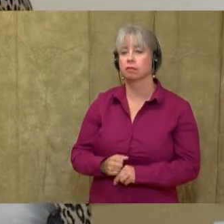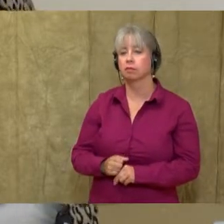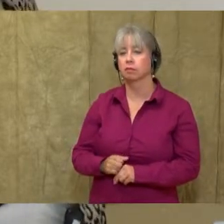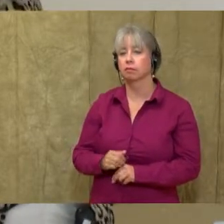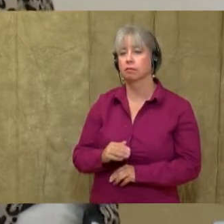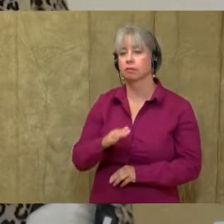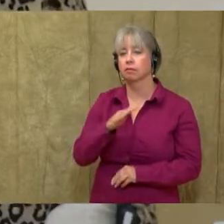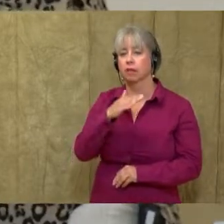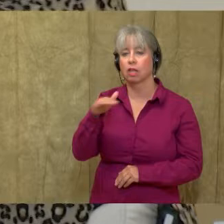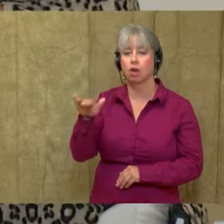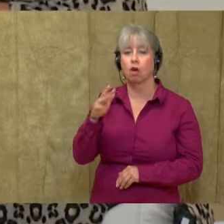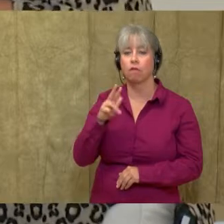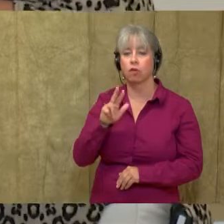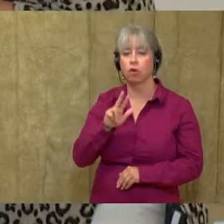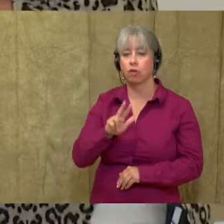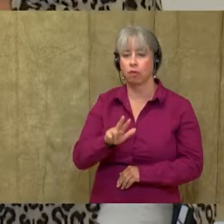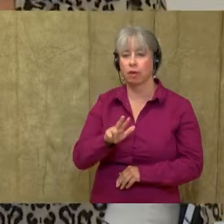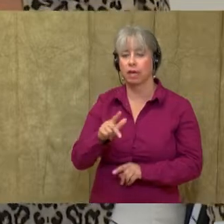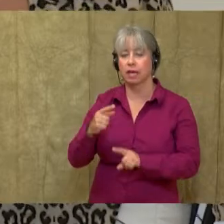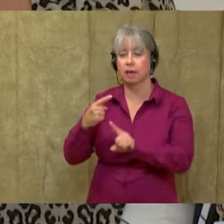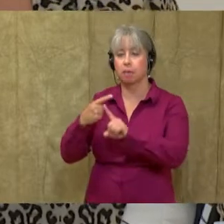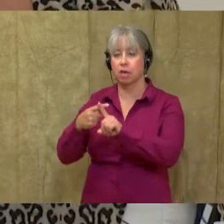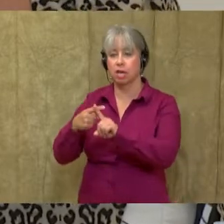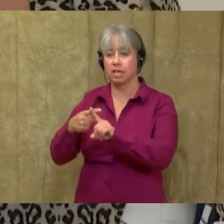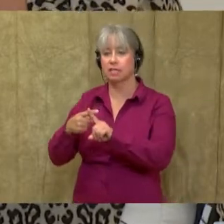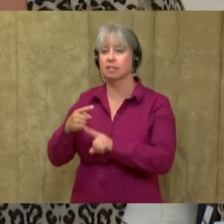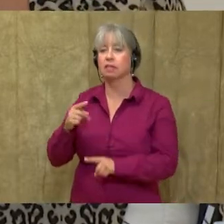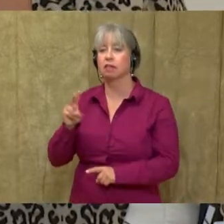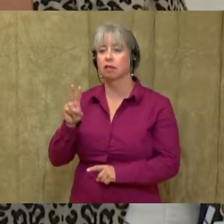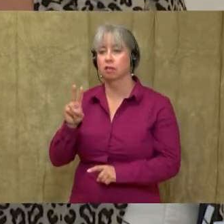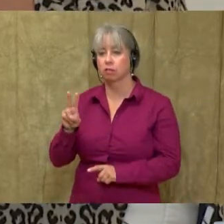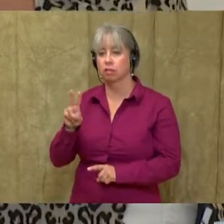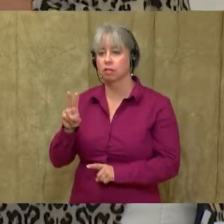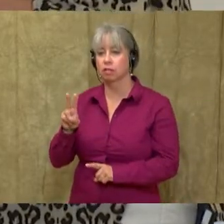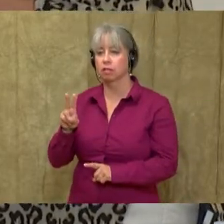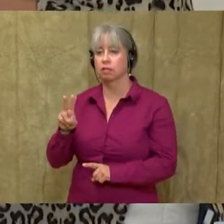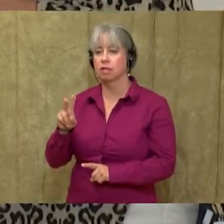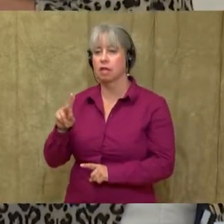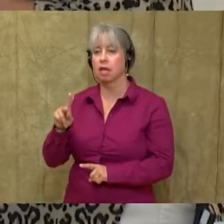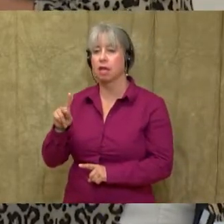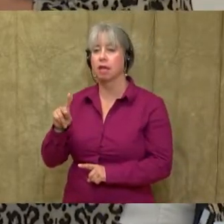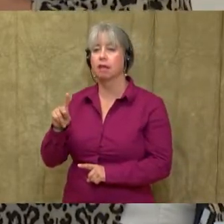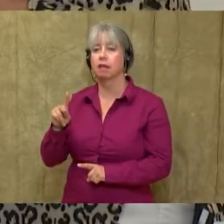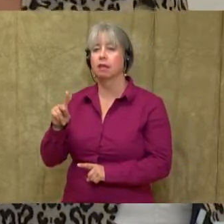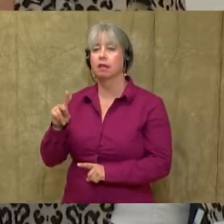Over 3 plus 2, pull out our coefficient,